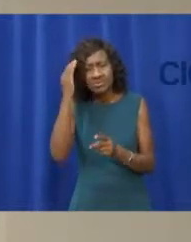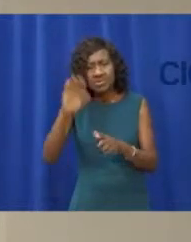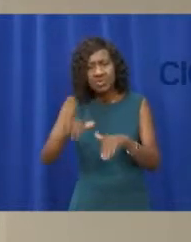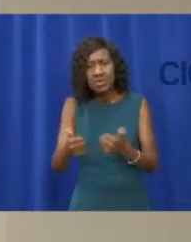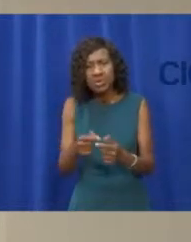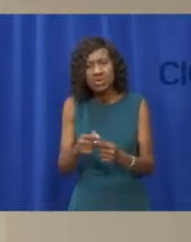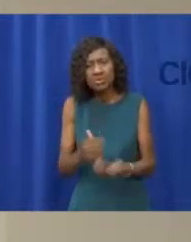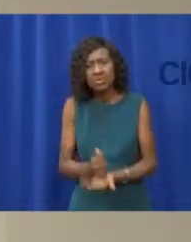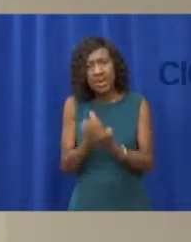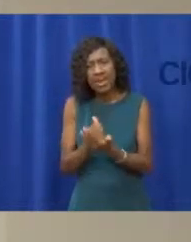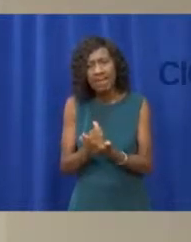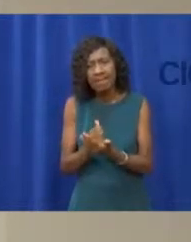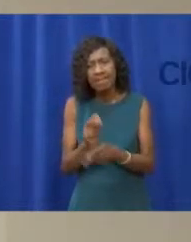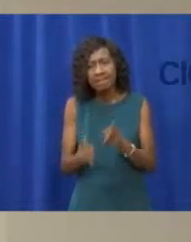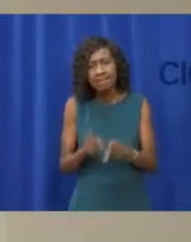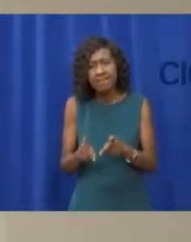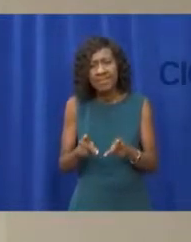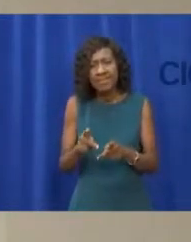need.